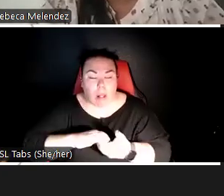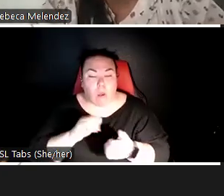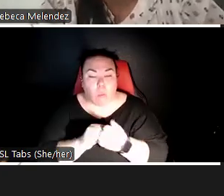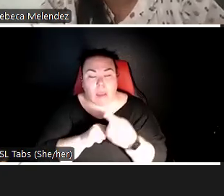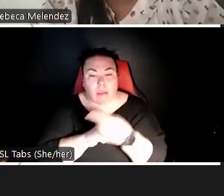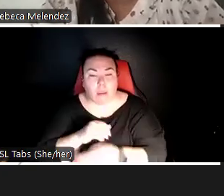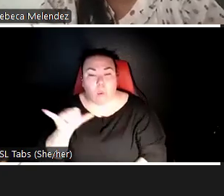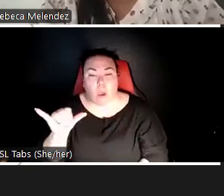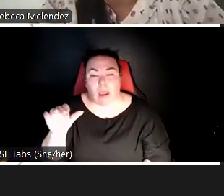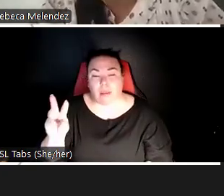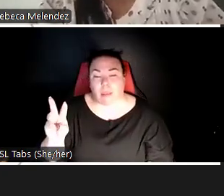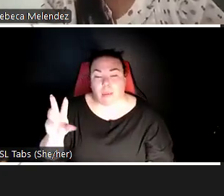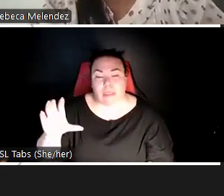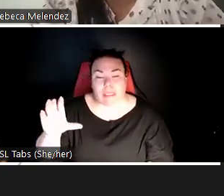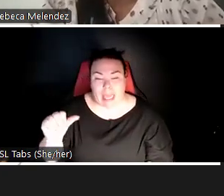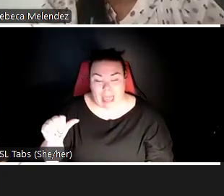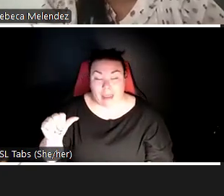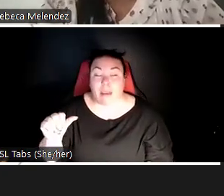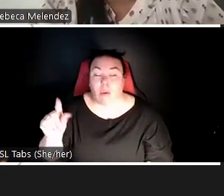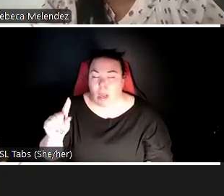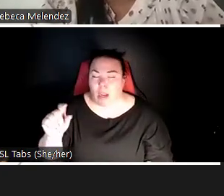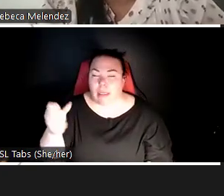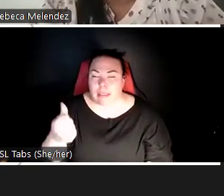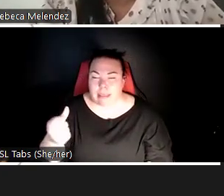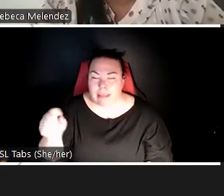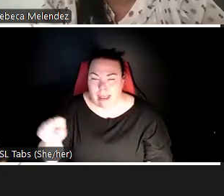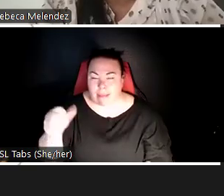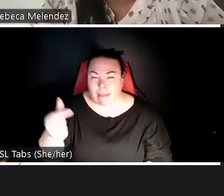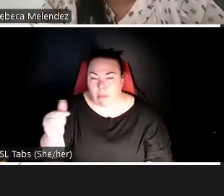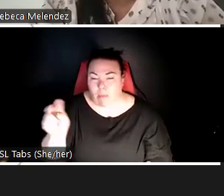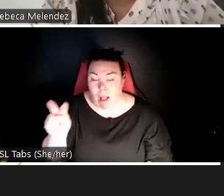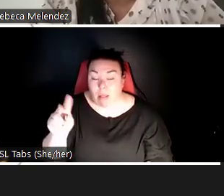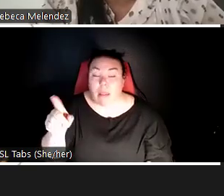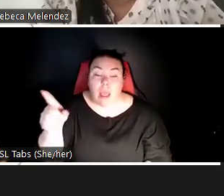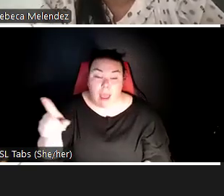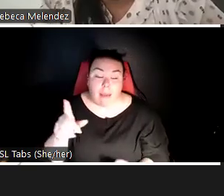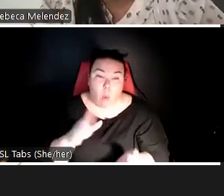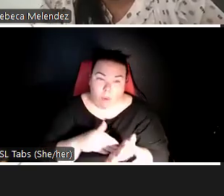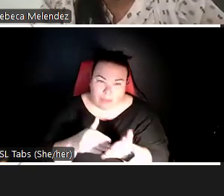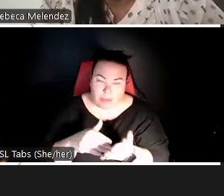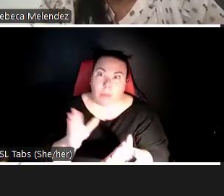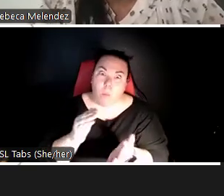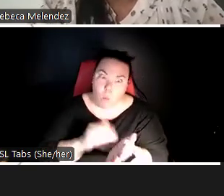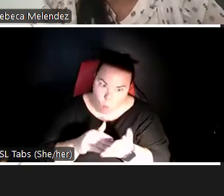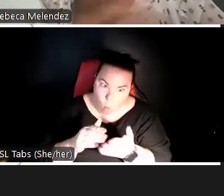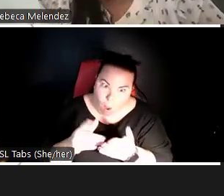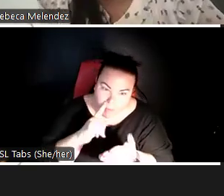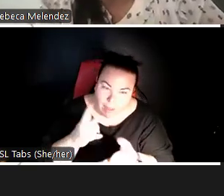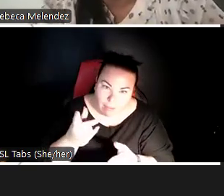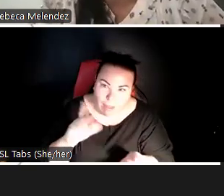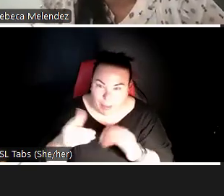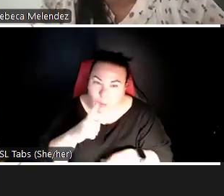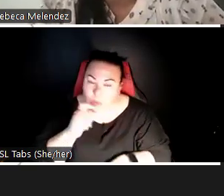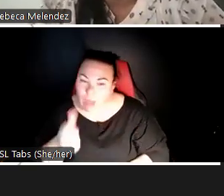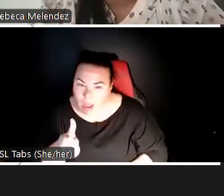who more often than not, will assist us in emergency housing, or we'll call one of